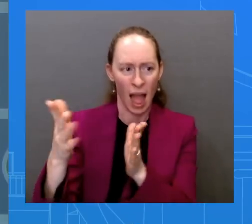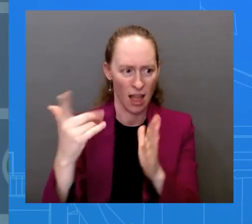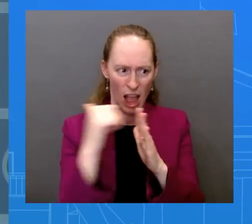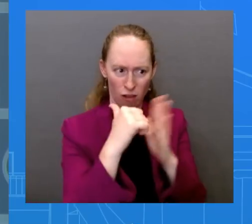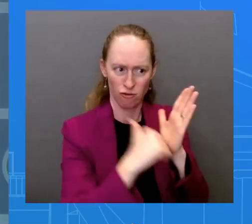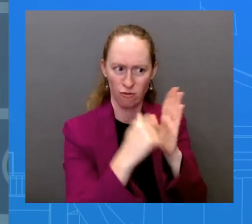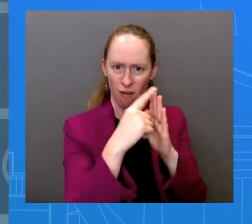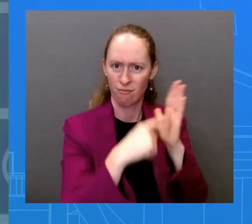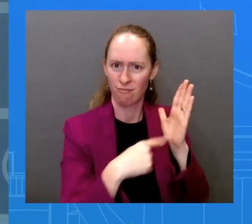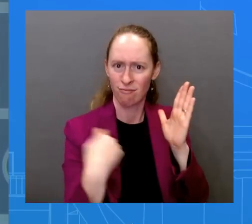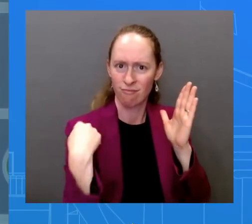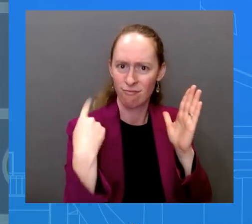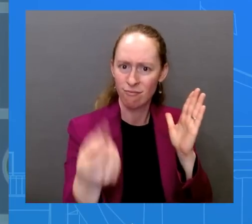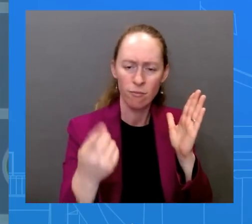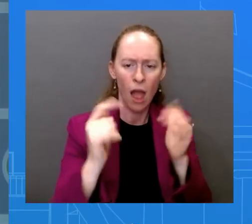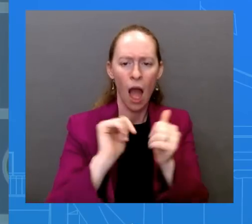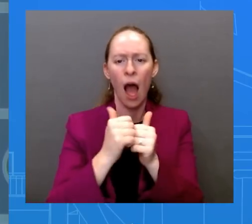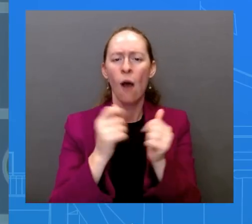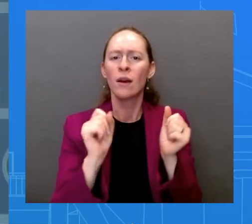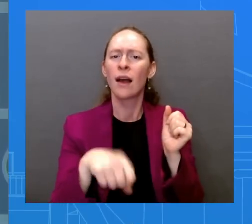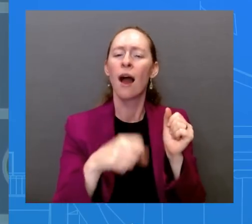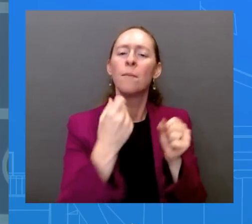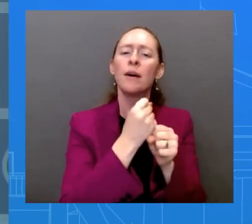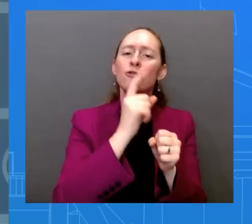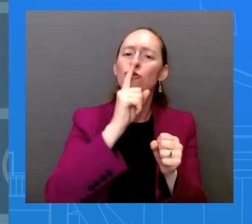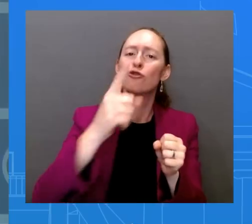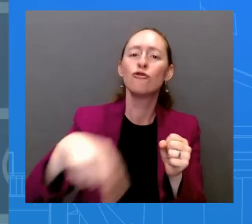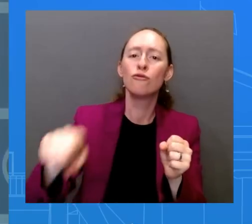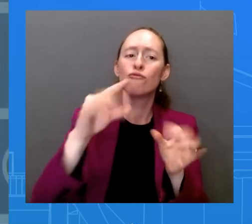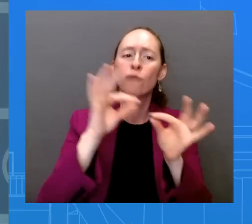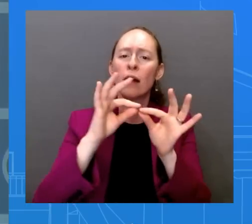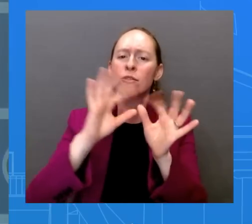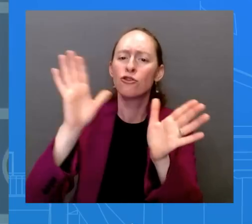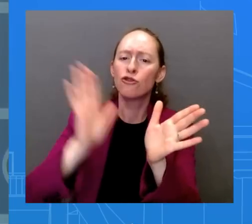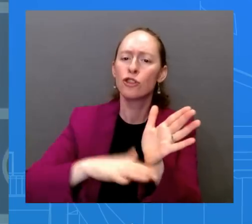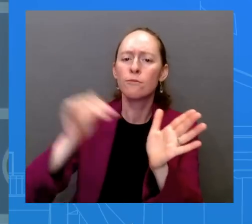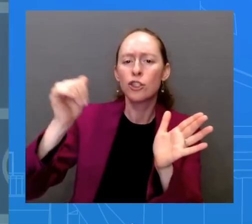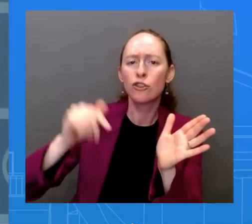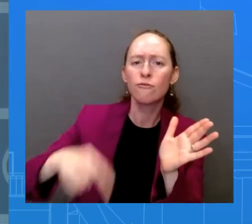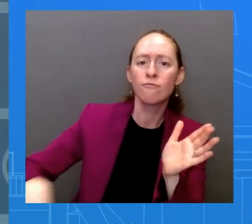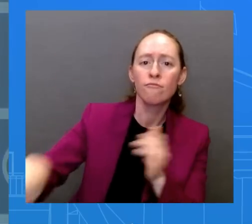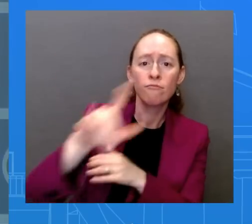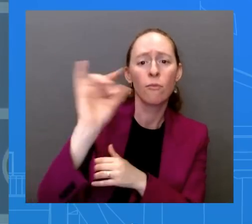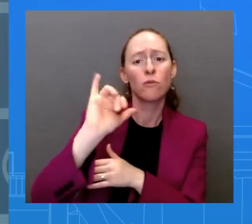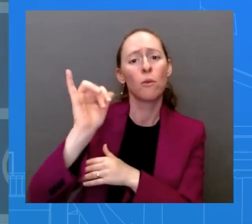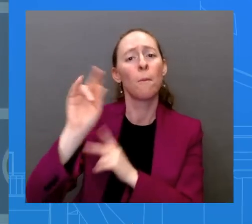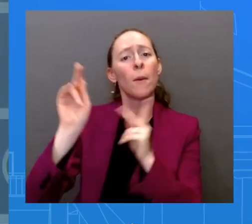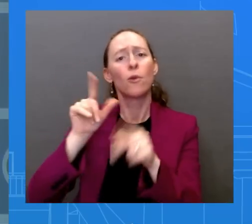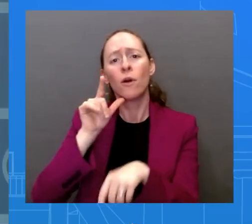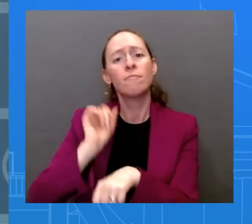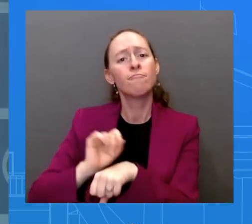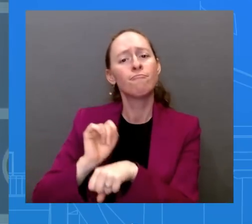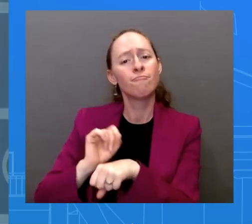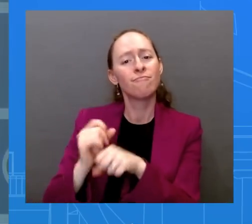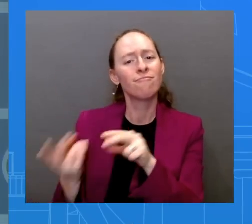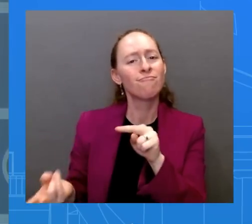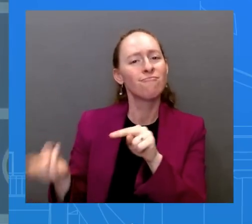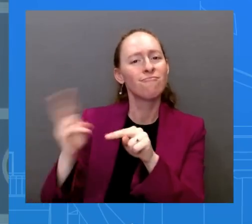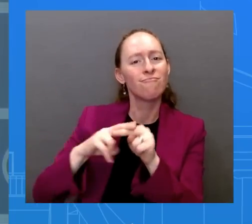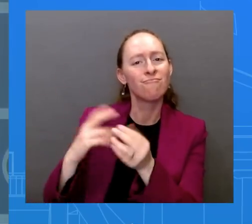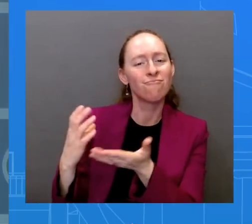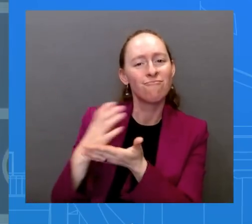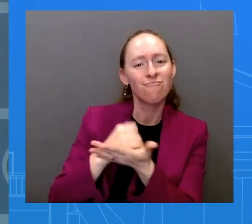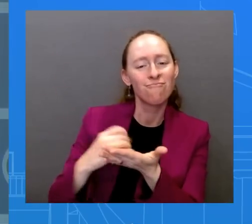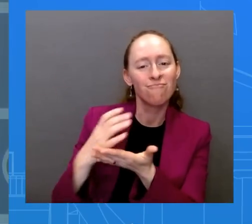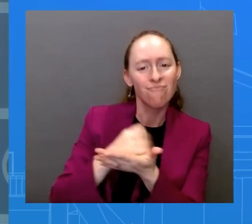consumers, raise wages for workers, and promote innovation throughout the economy. At today's meeting, the